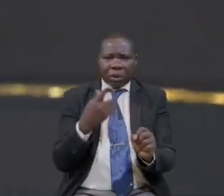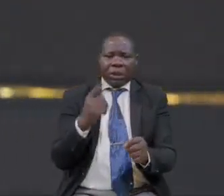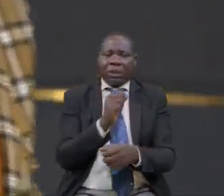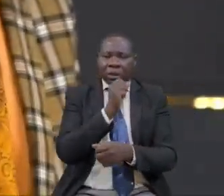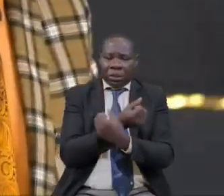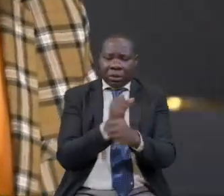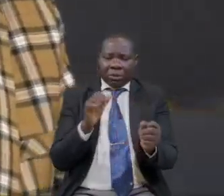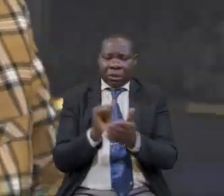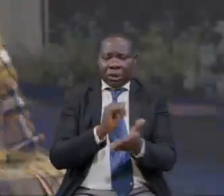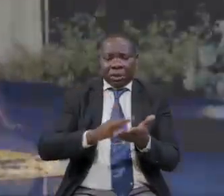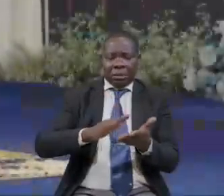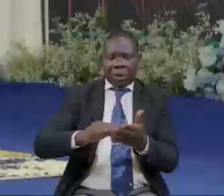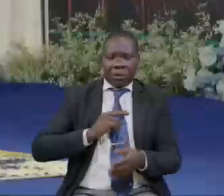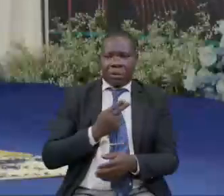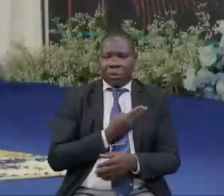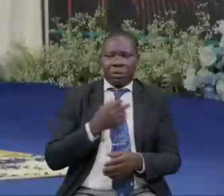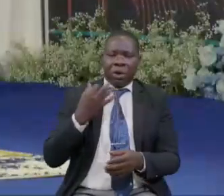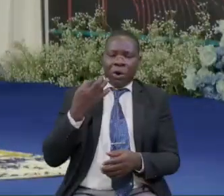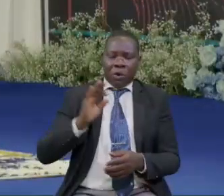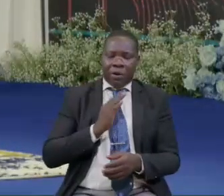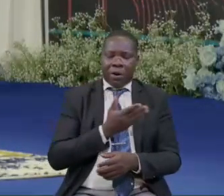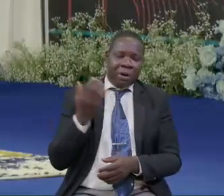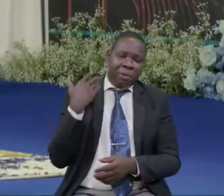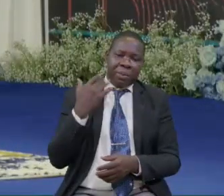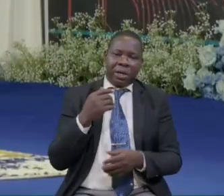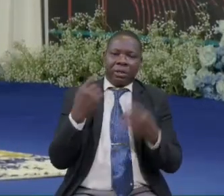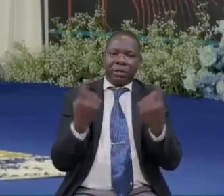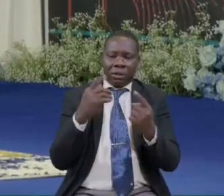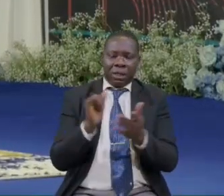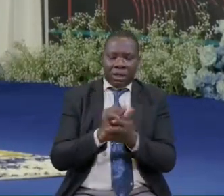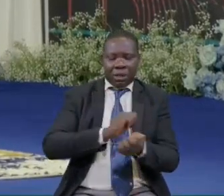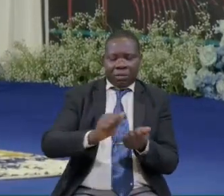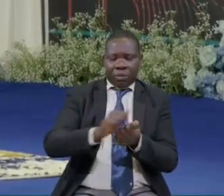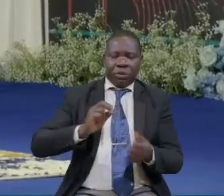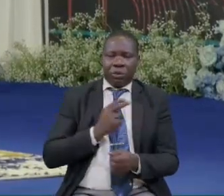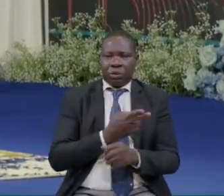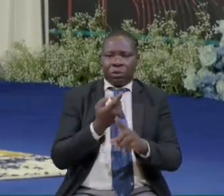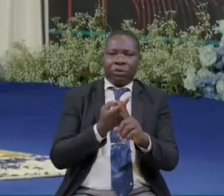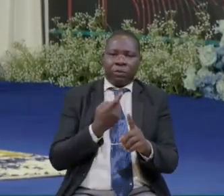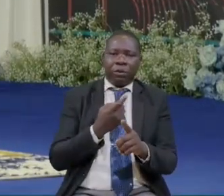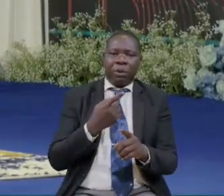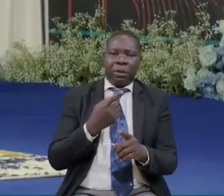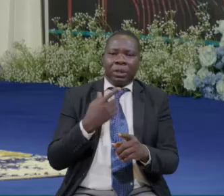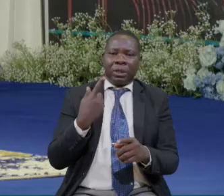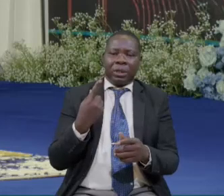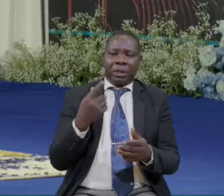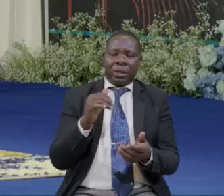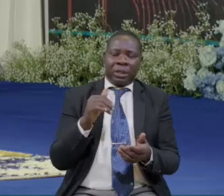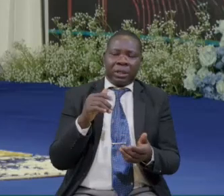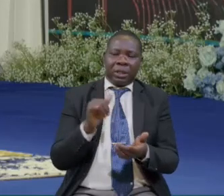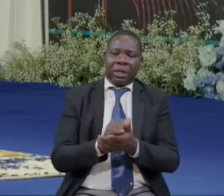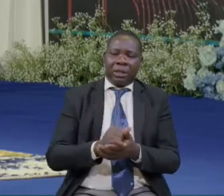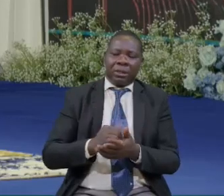our past sin, that purges us from that debt and defilement of